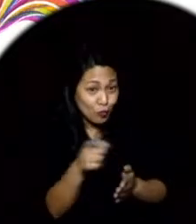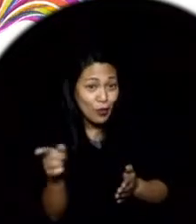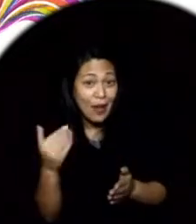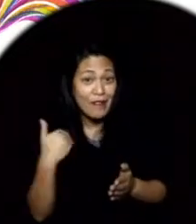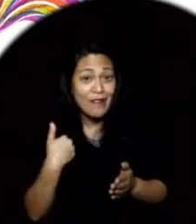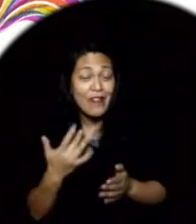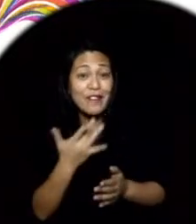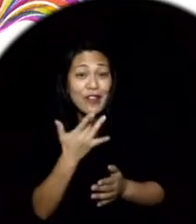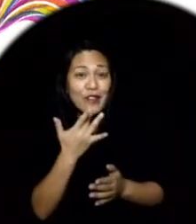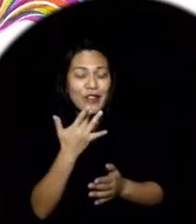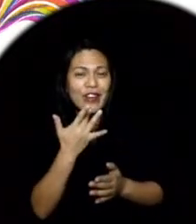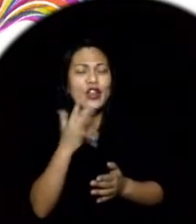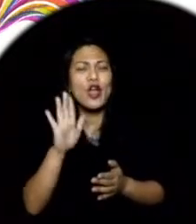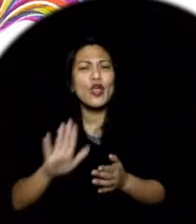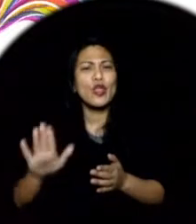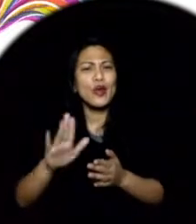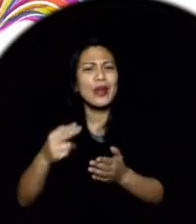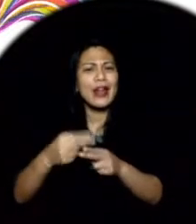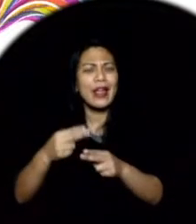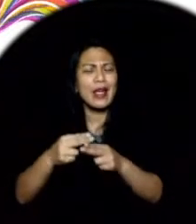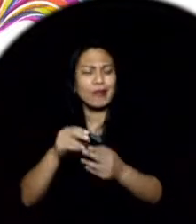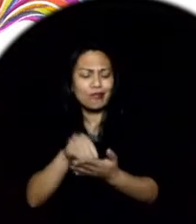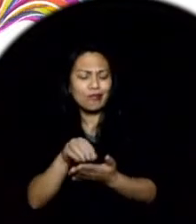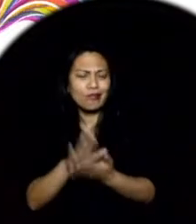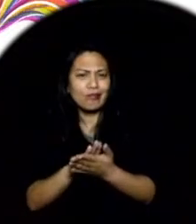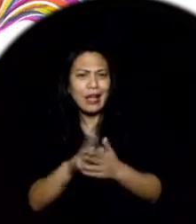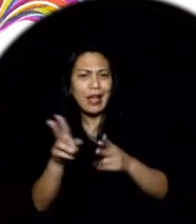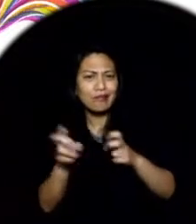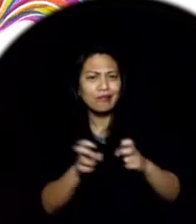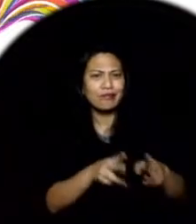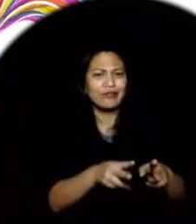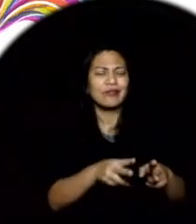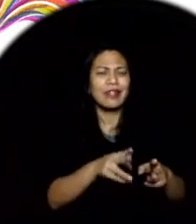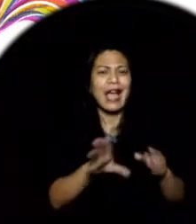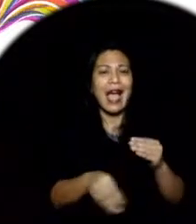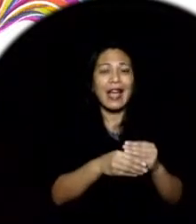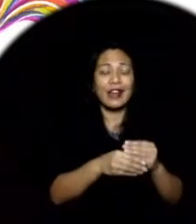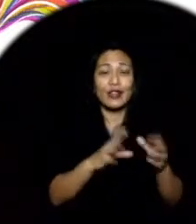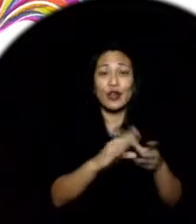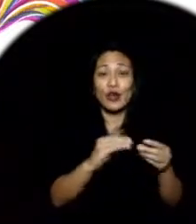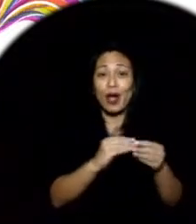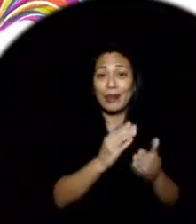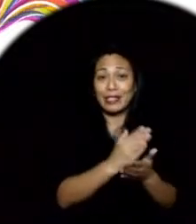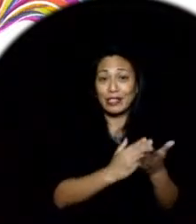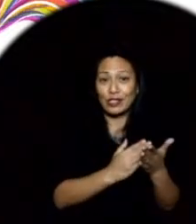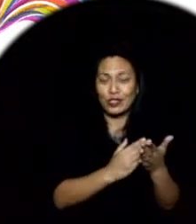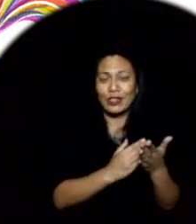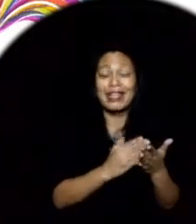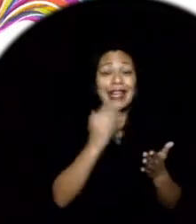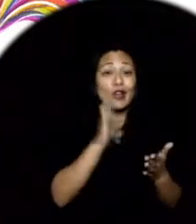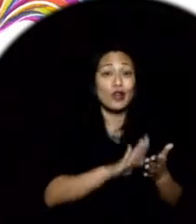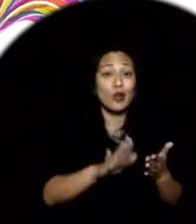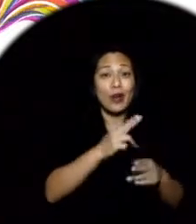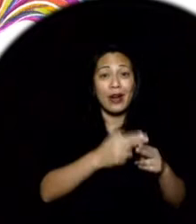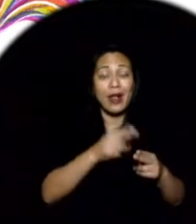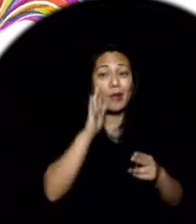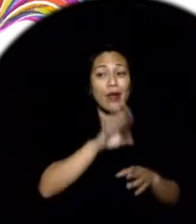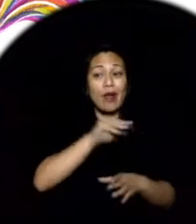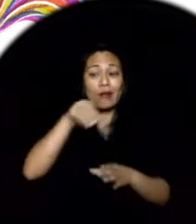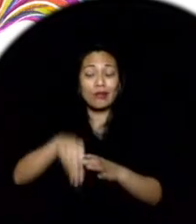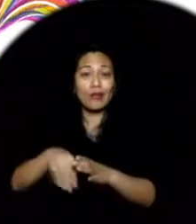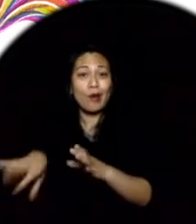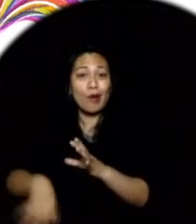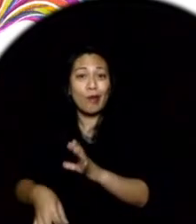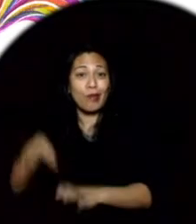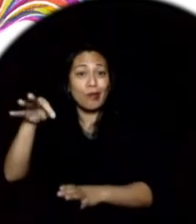do is share their name in the comment section before November 15th, and you'll be entered in a draw to win a book from one of the authors I'm